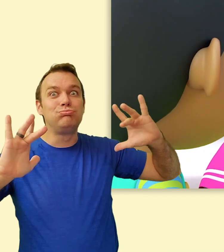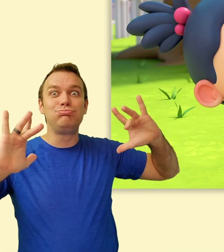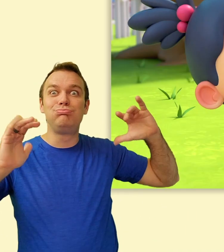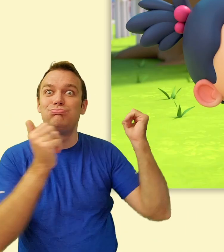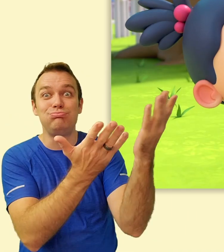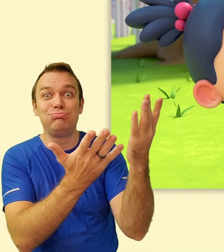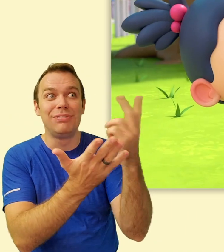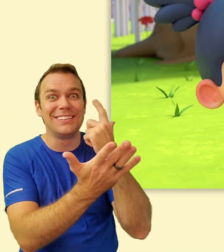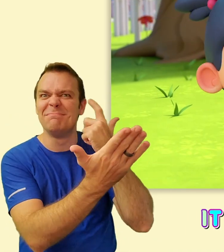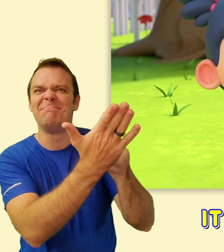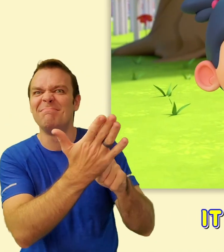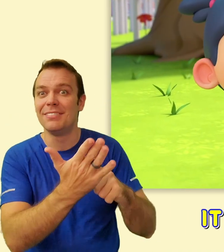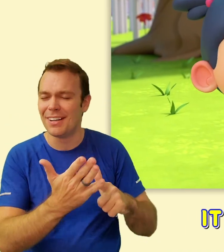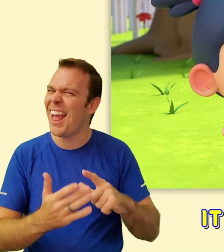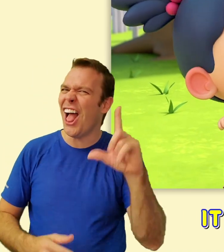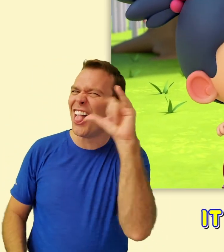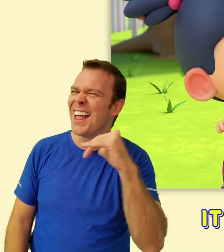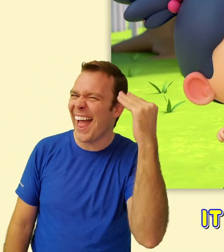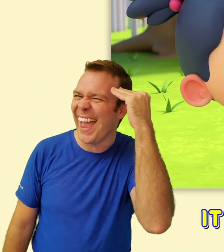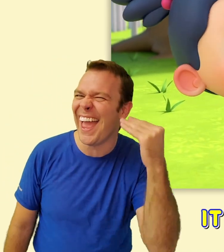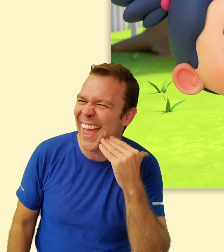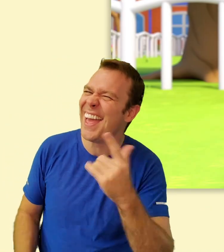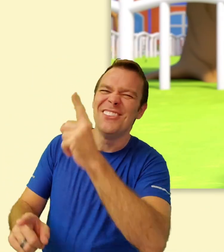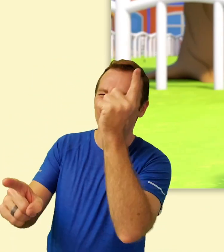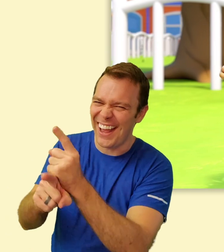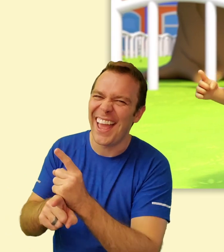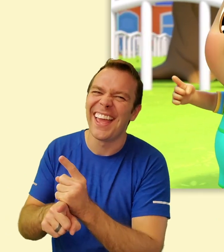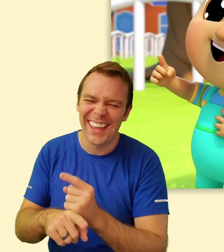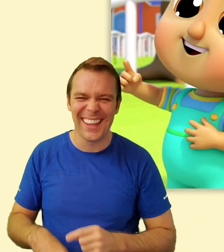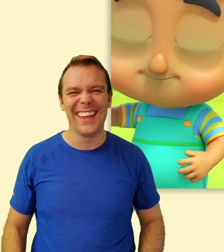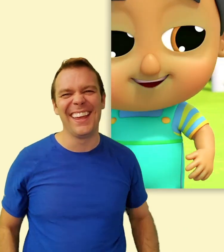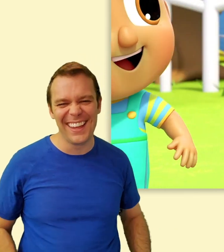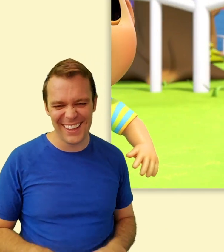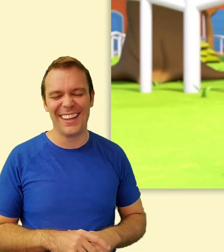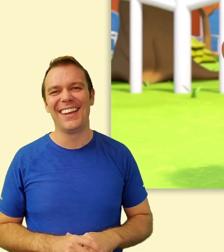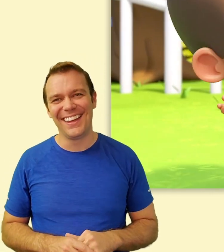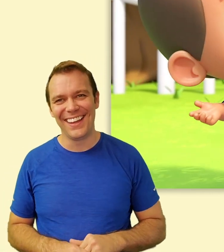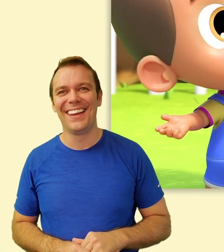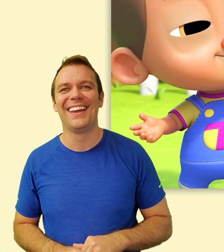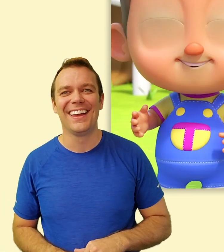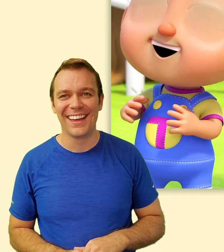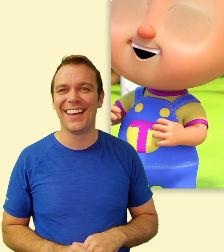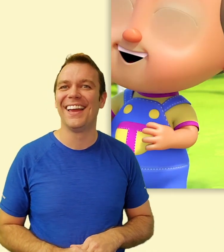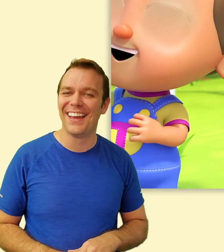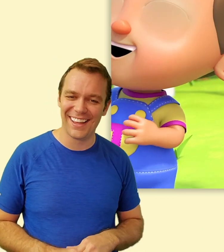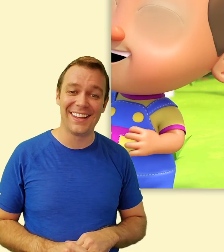up there. It does look like a head. It does.